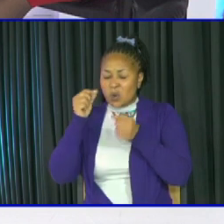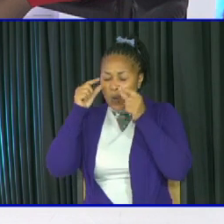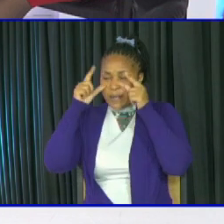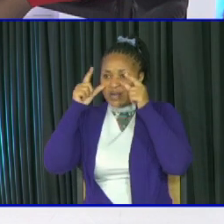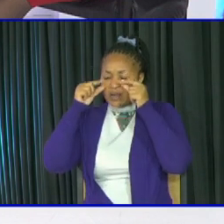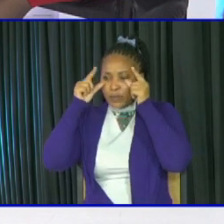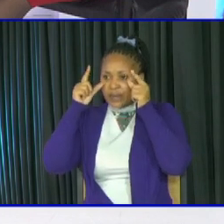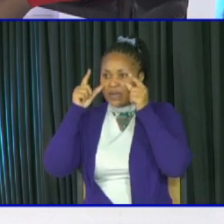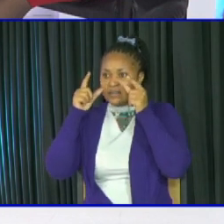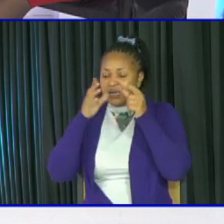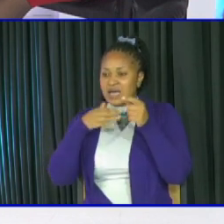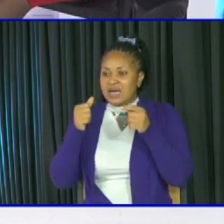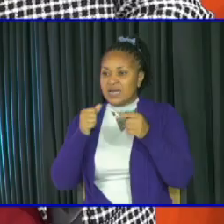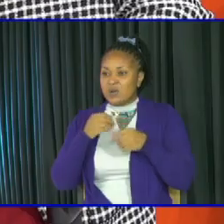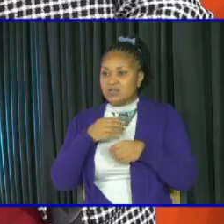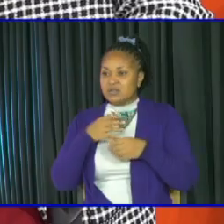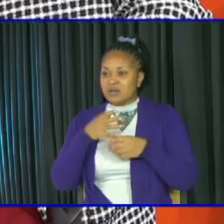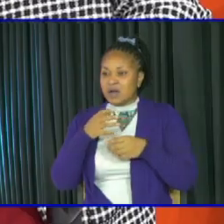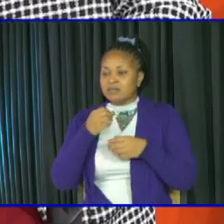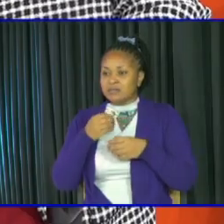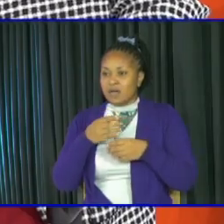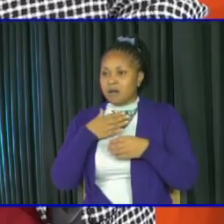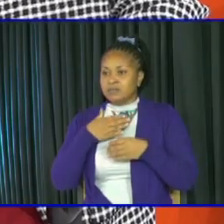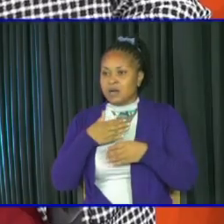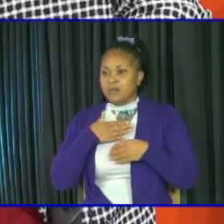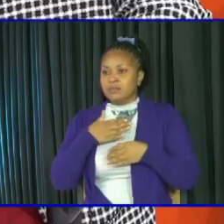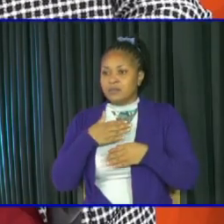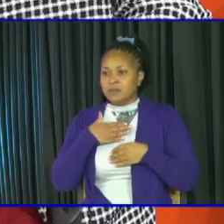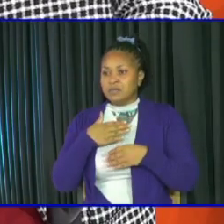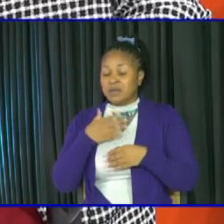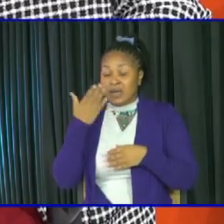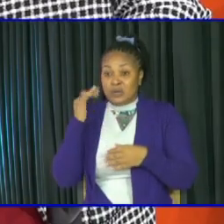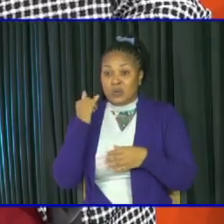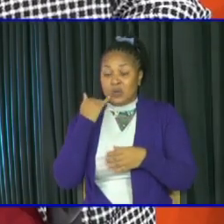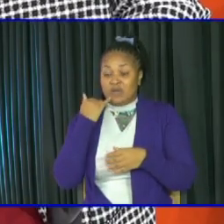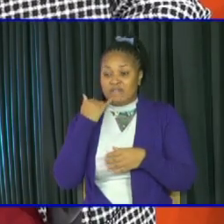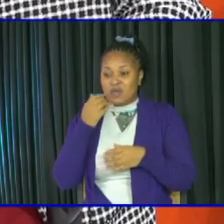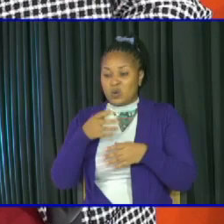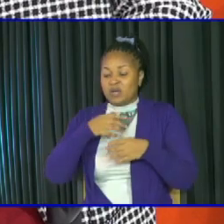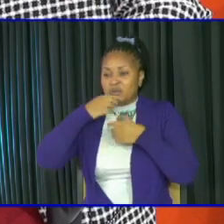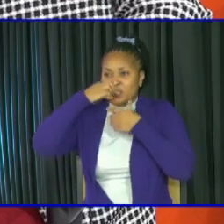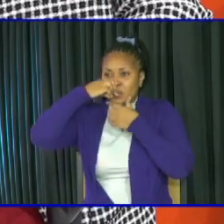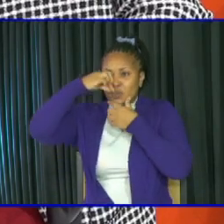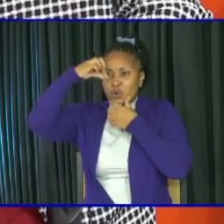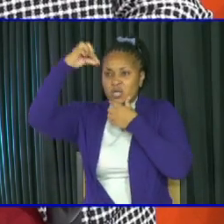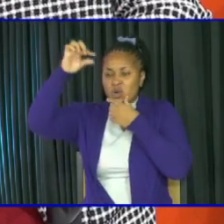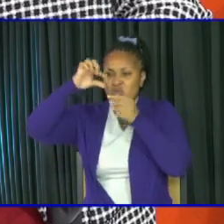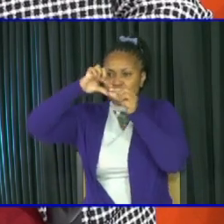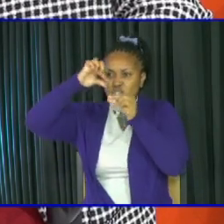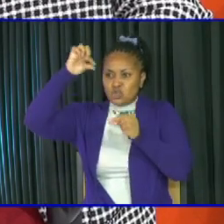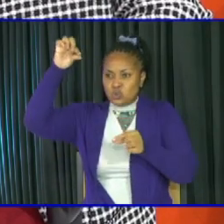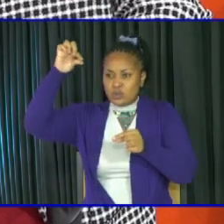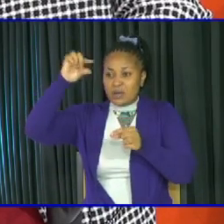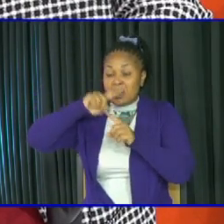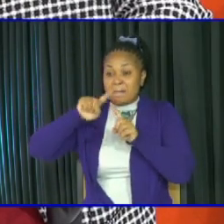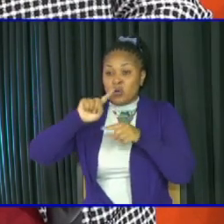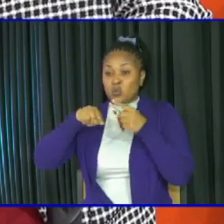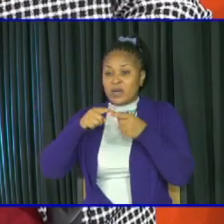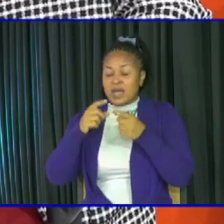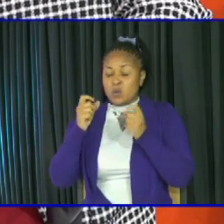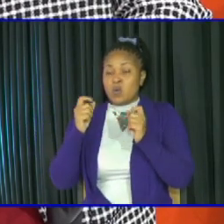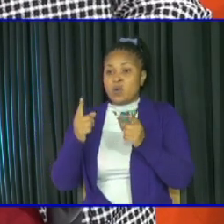I know I was gagging and whatever. And I don't know if they were taking out the tube or whatever. But when I came